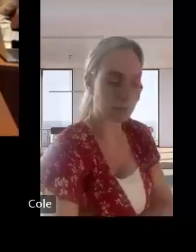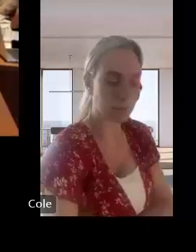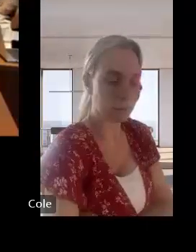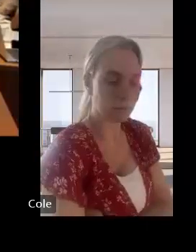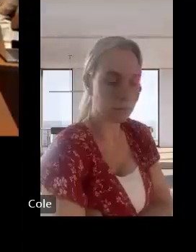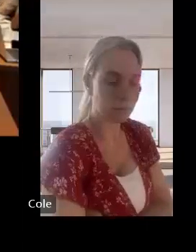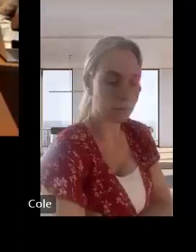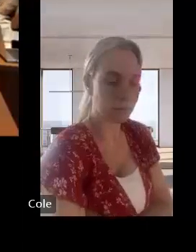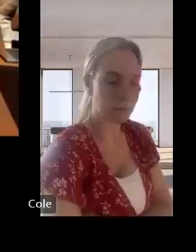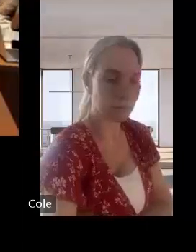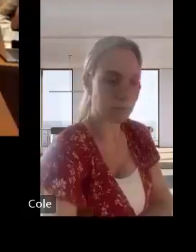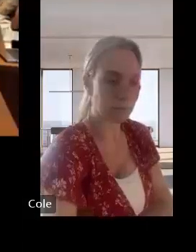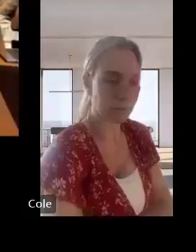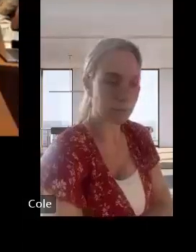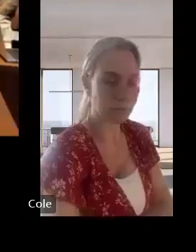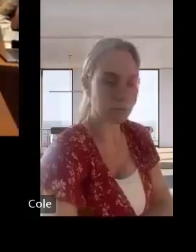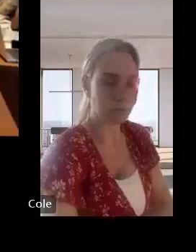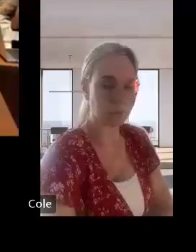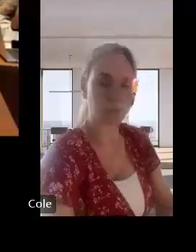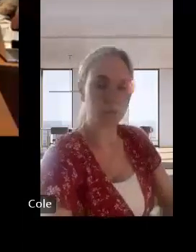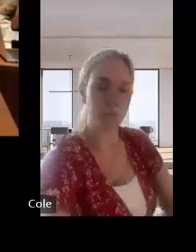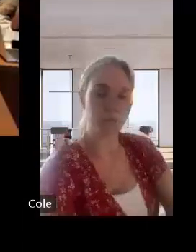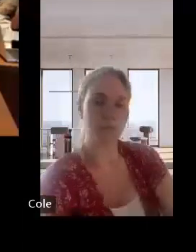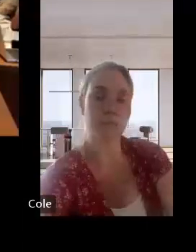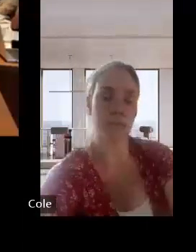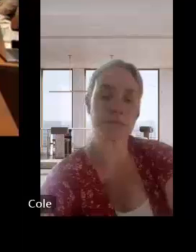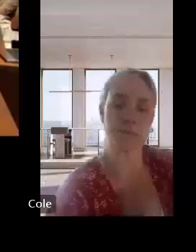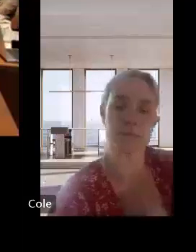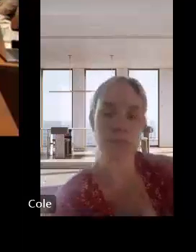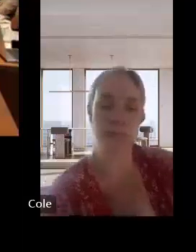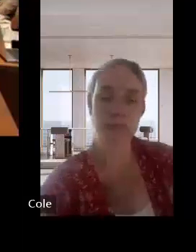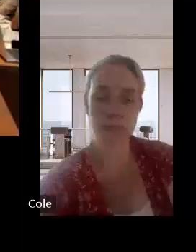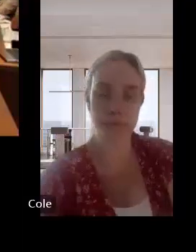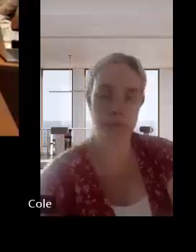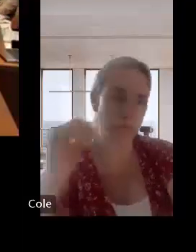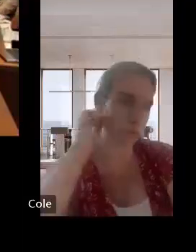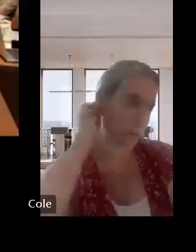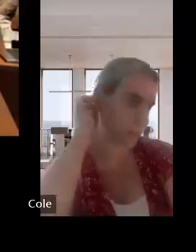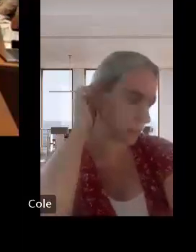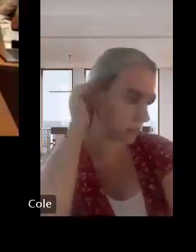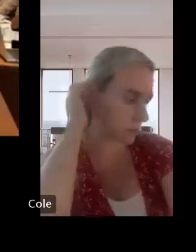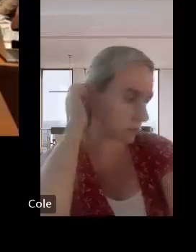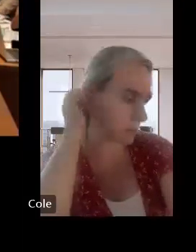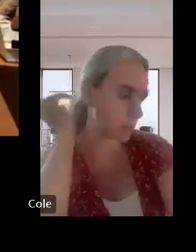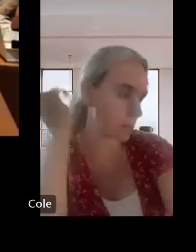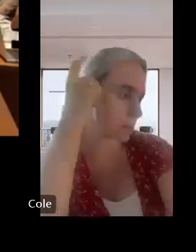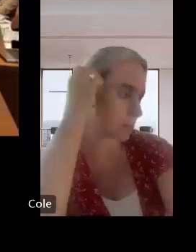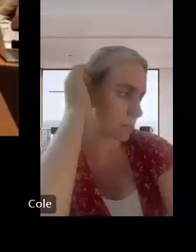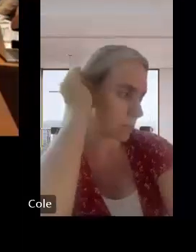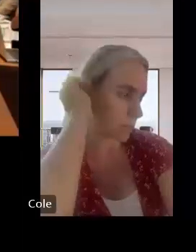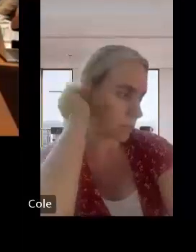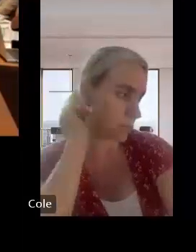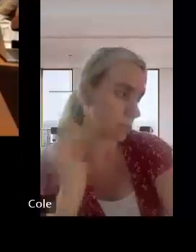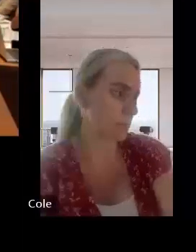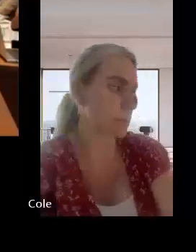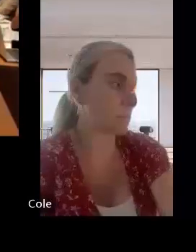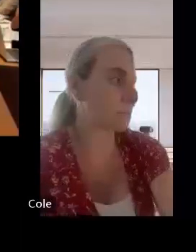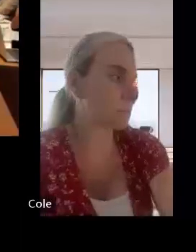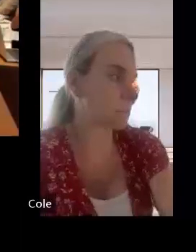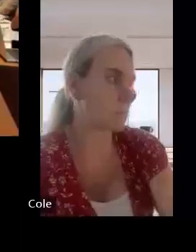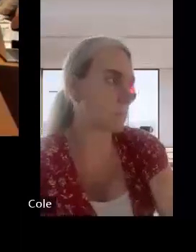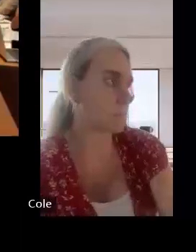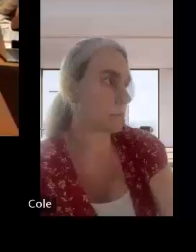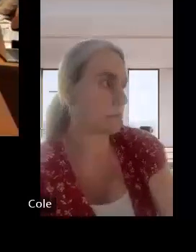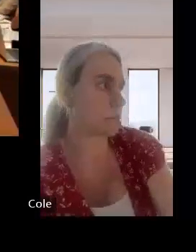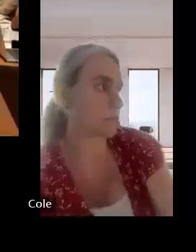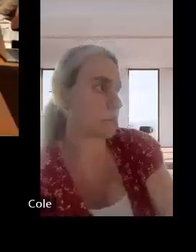sorry. Thank you, Chair. Just to build on Trustee Davies' question, then before we move ahead, just while we're on this particular topic,